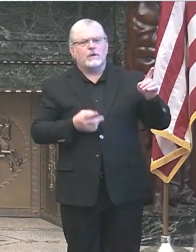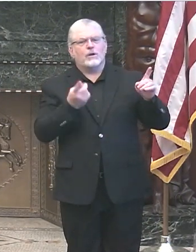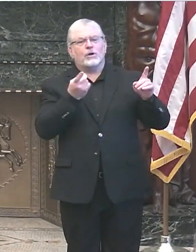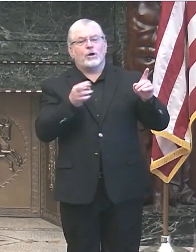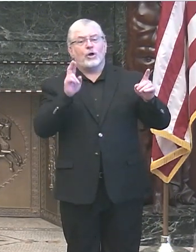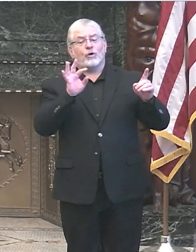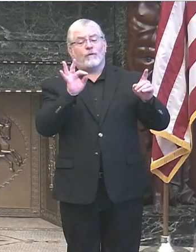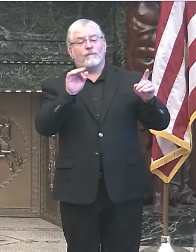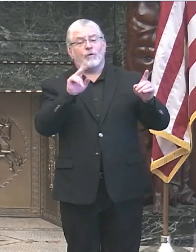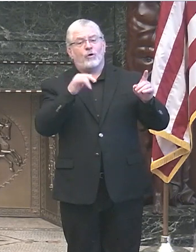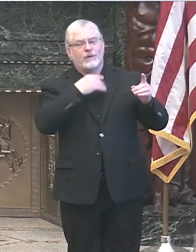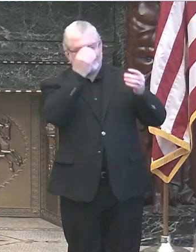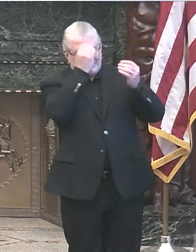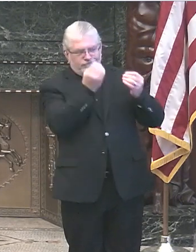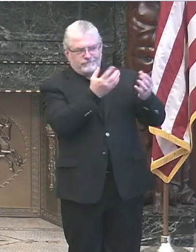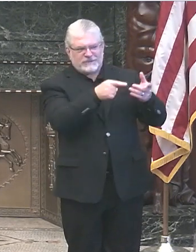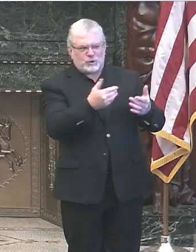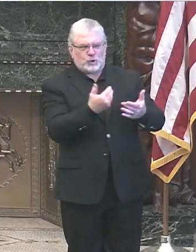this finishes mine.